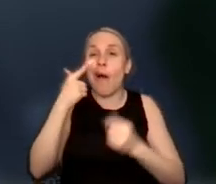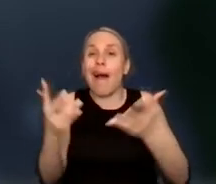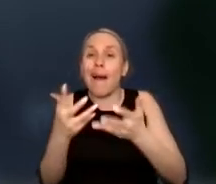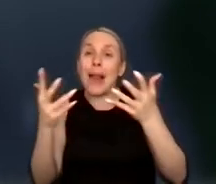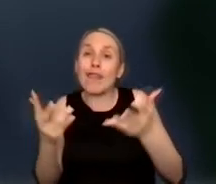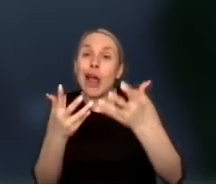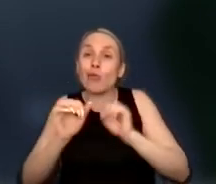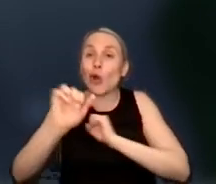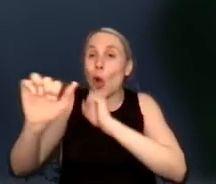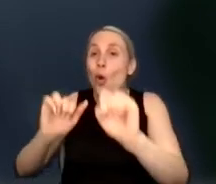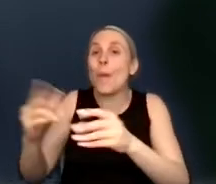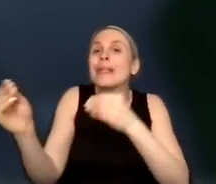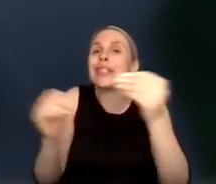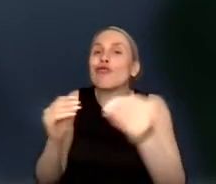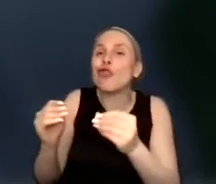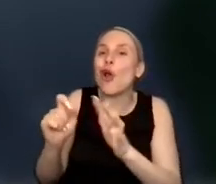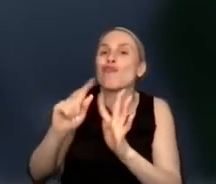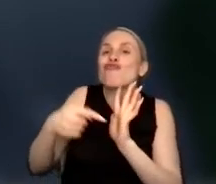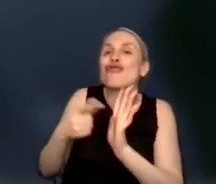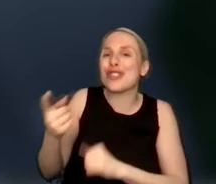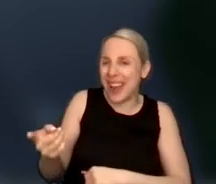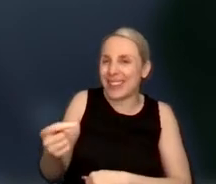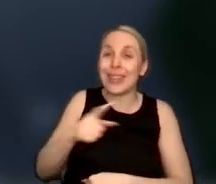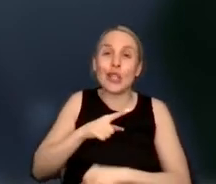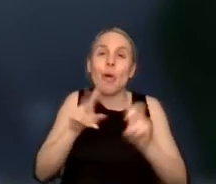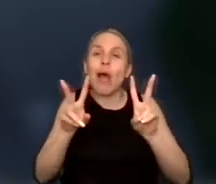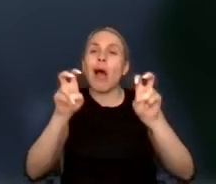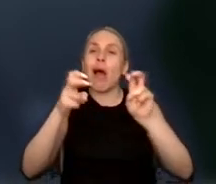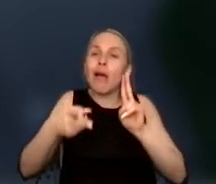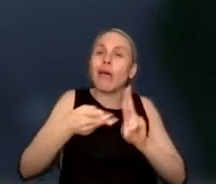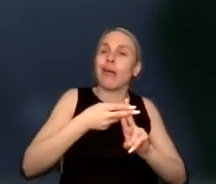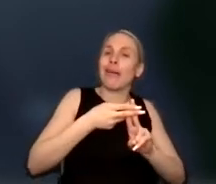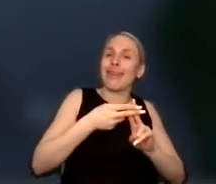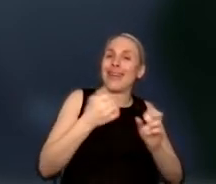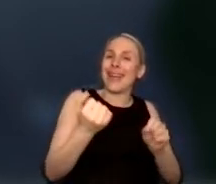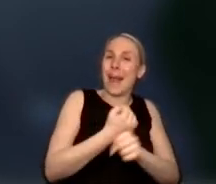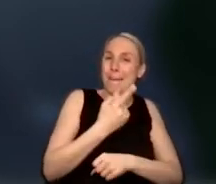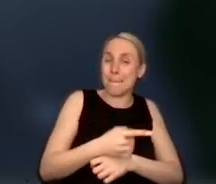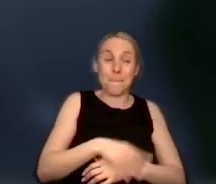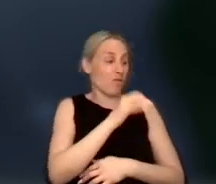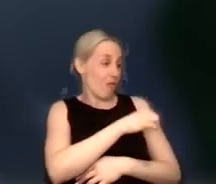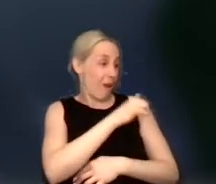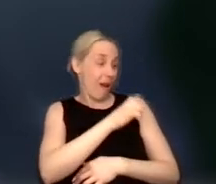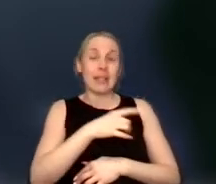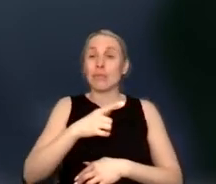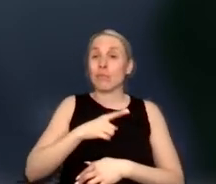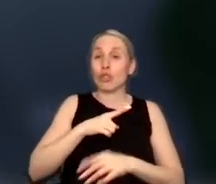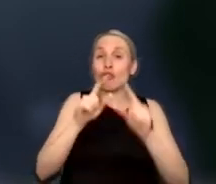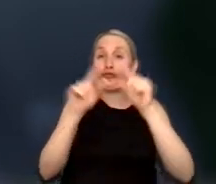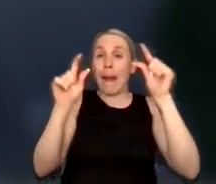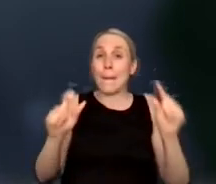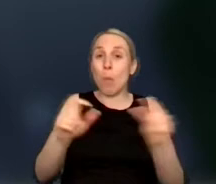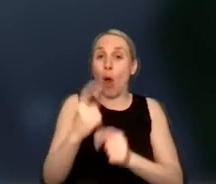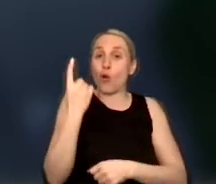with that. And there's not like a single set framework where like you're expected to put